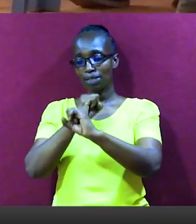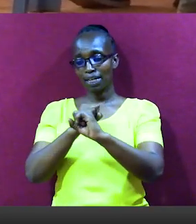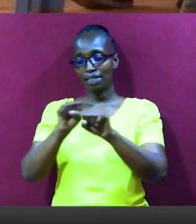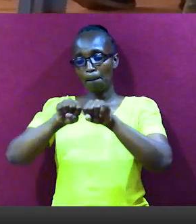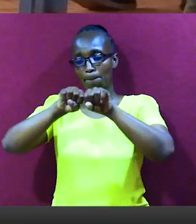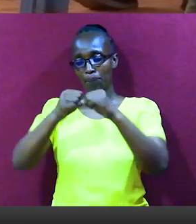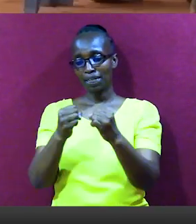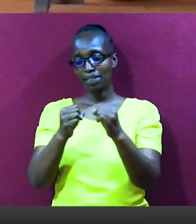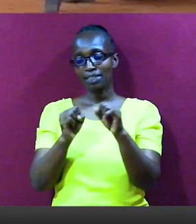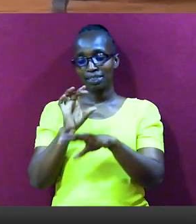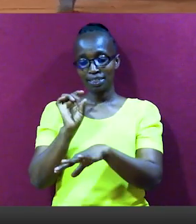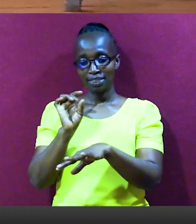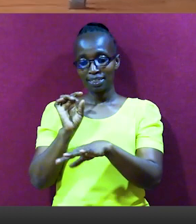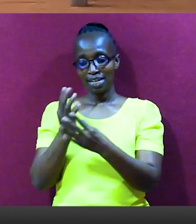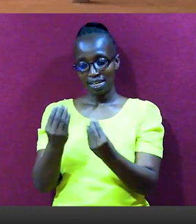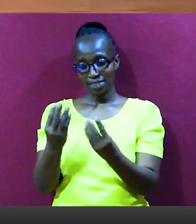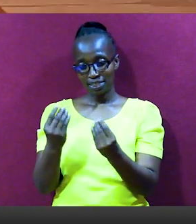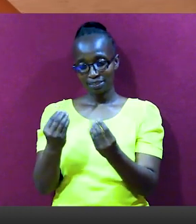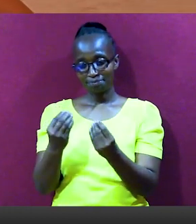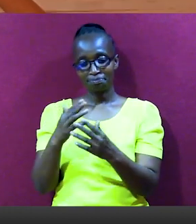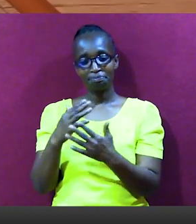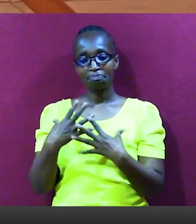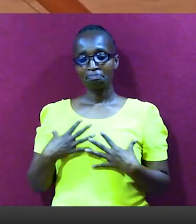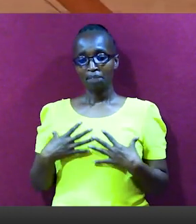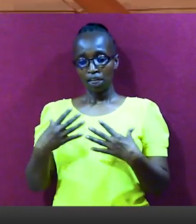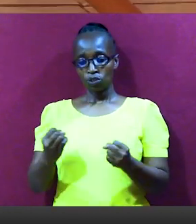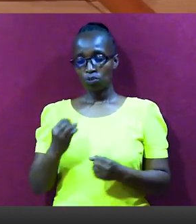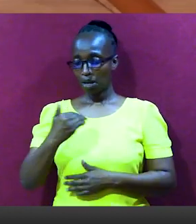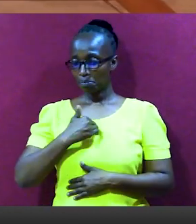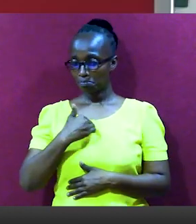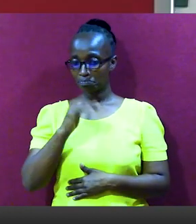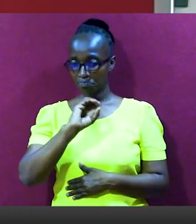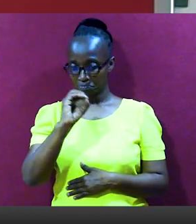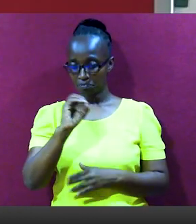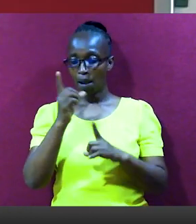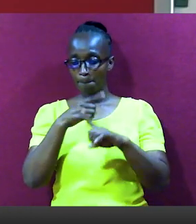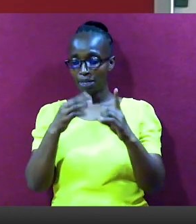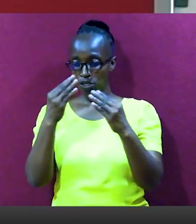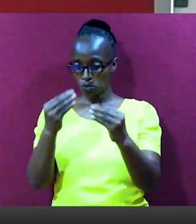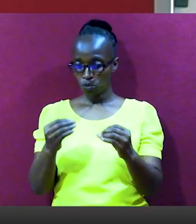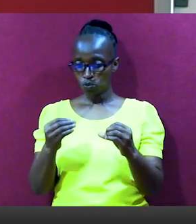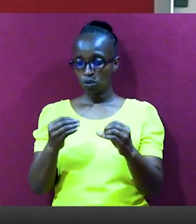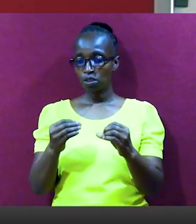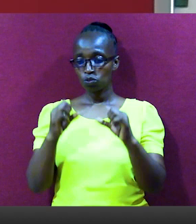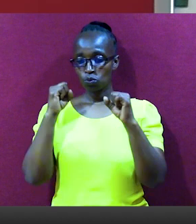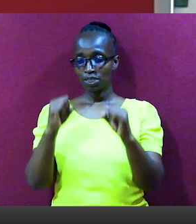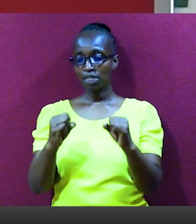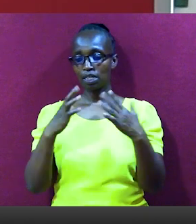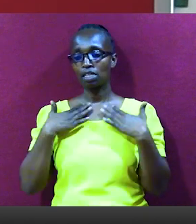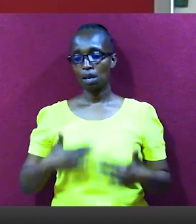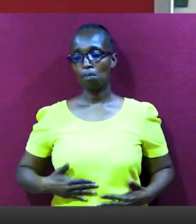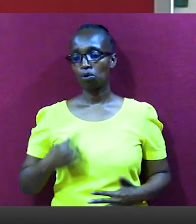matibabu ambayo yanaimarisha mifupa na kuzuia kuvunjika kwa urahisi. So we don't have a cure for osteogenesis